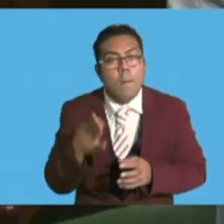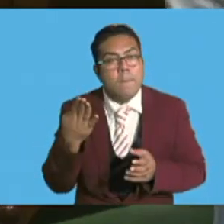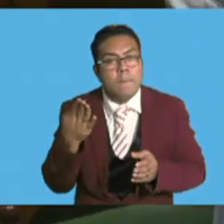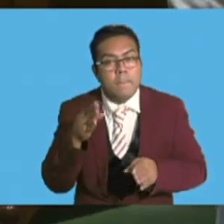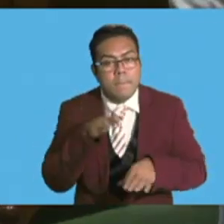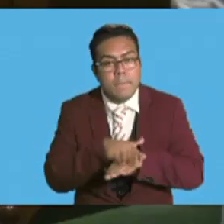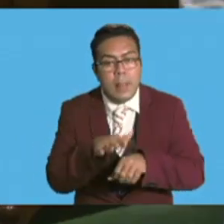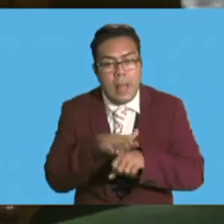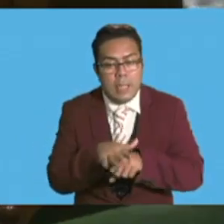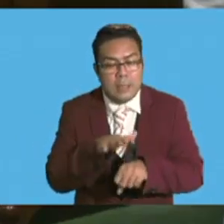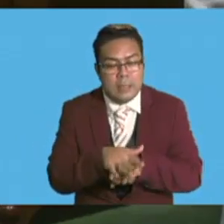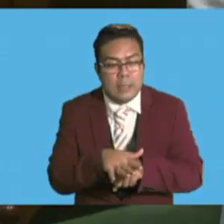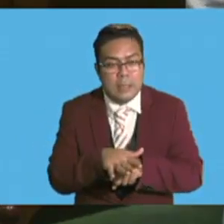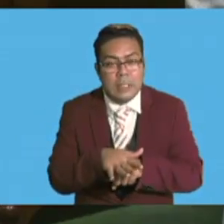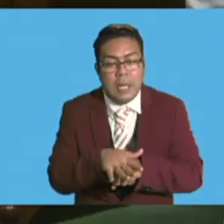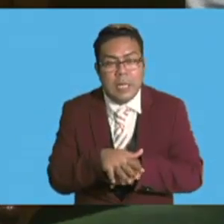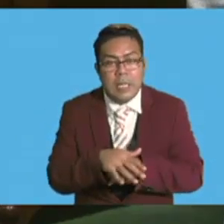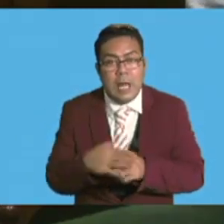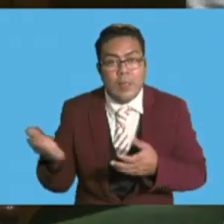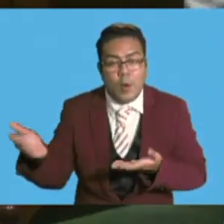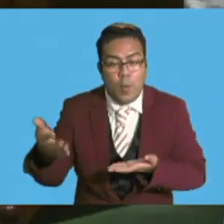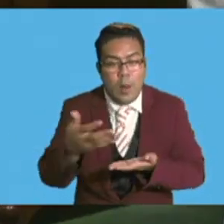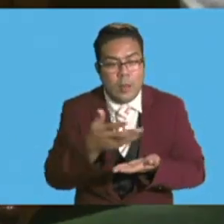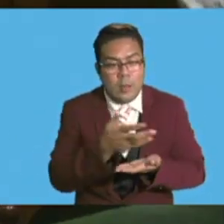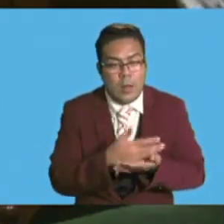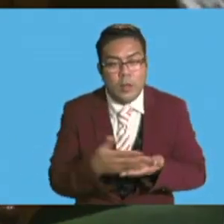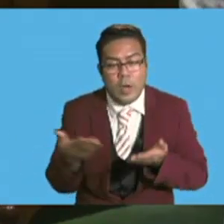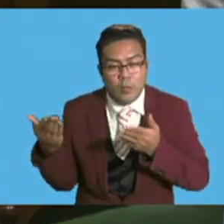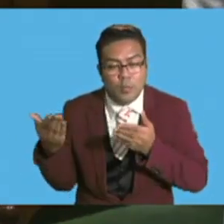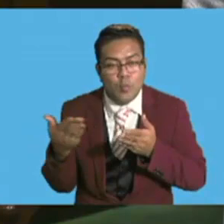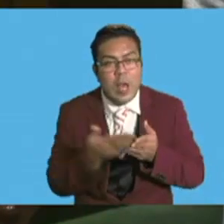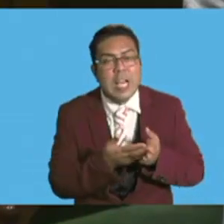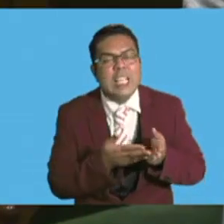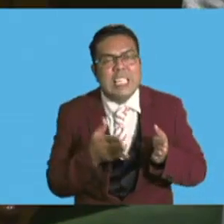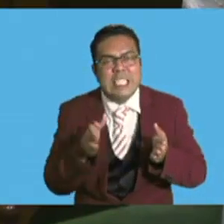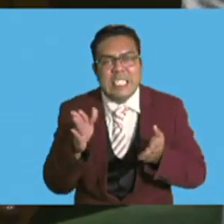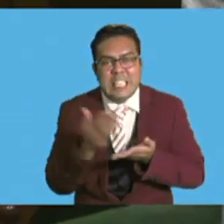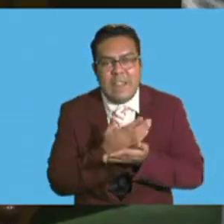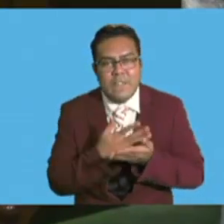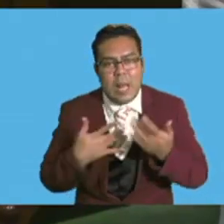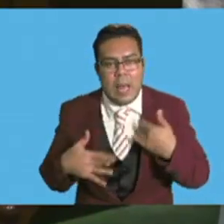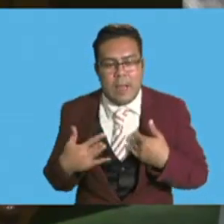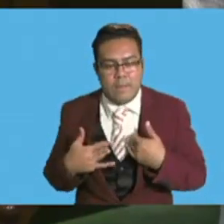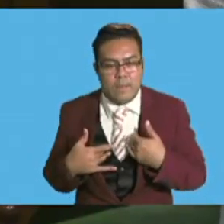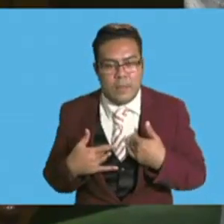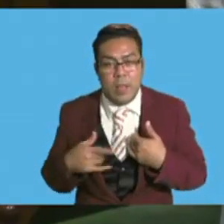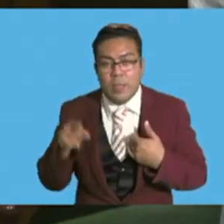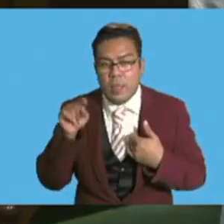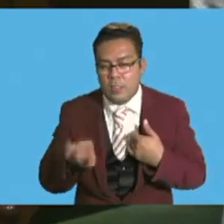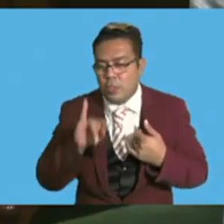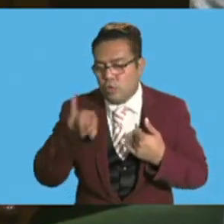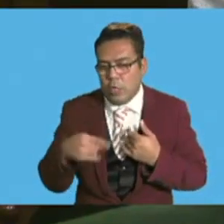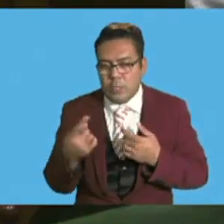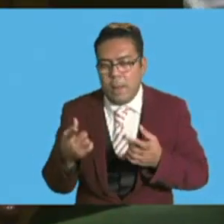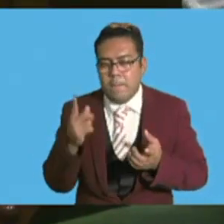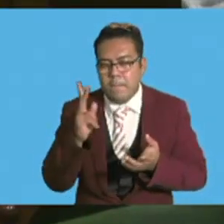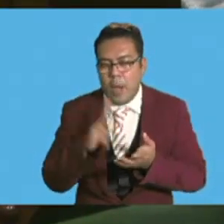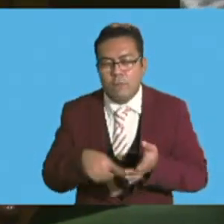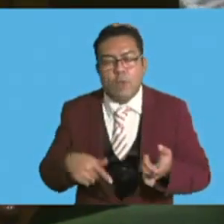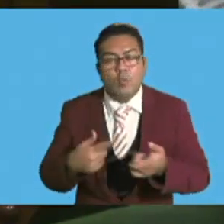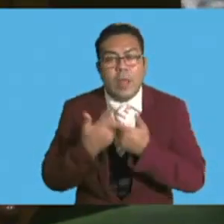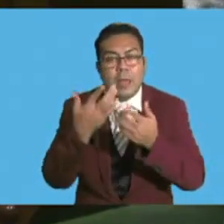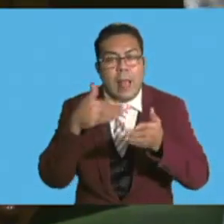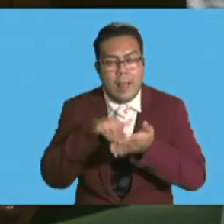process. And the blood that was collected was directed towards saving lives at the Lambasa Hospital. This is just part of the great help and